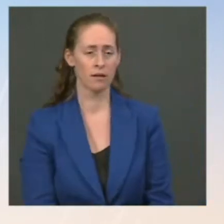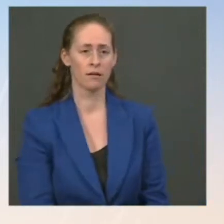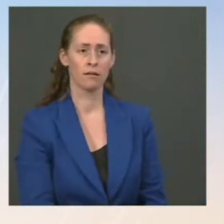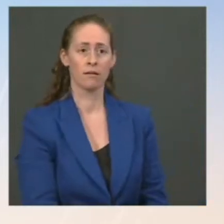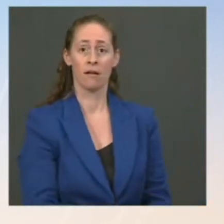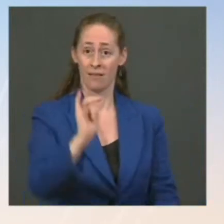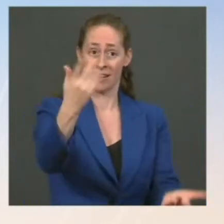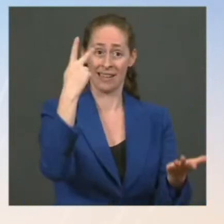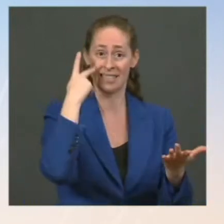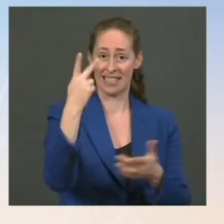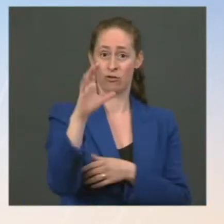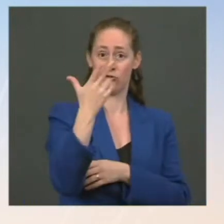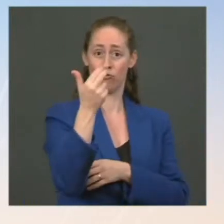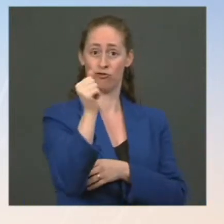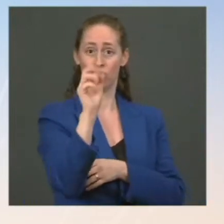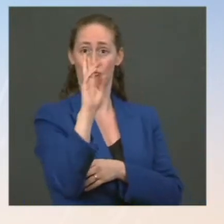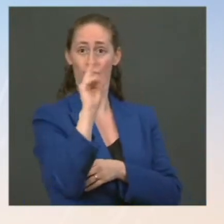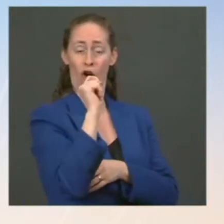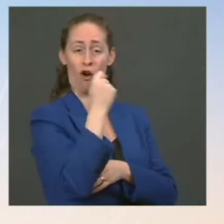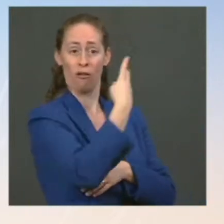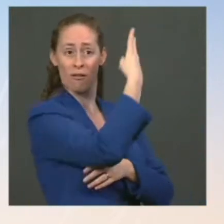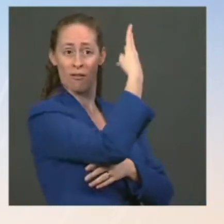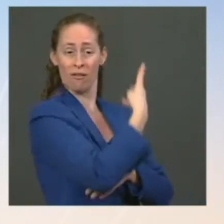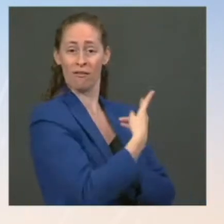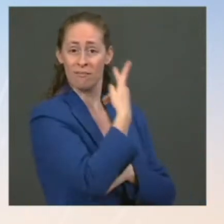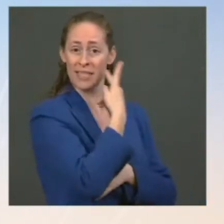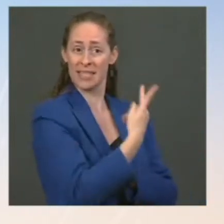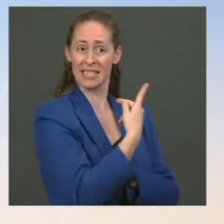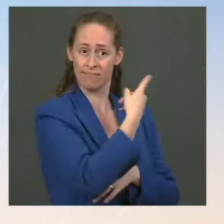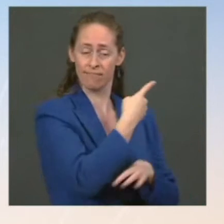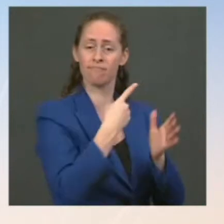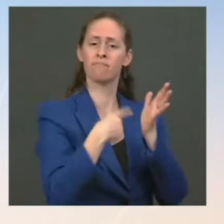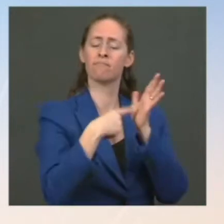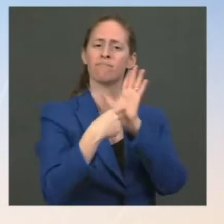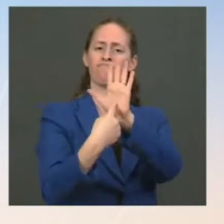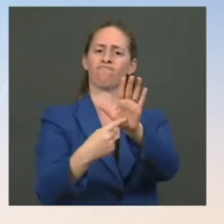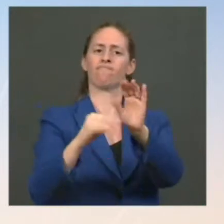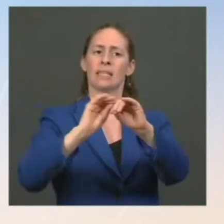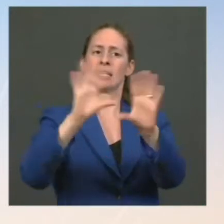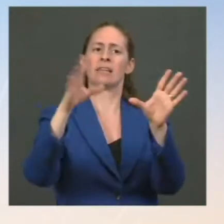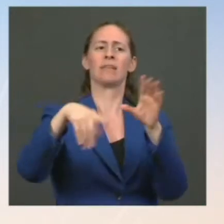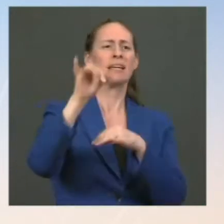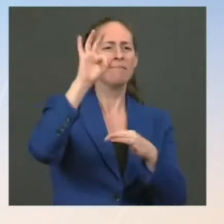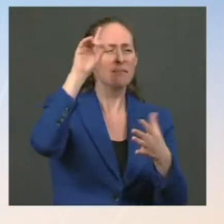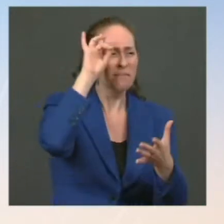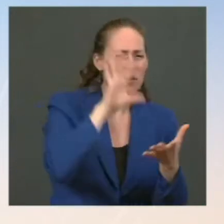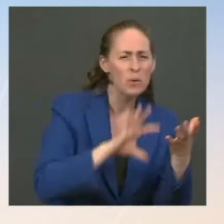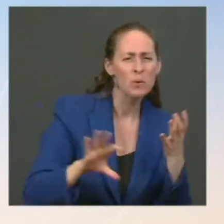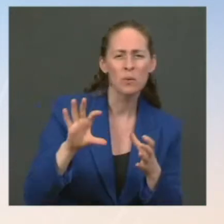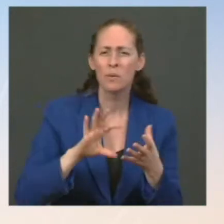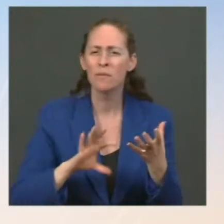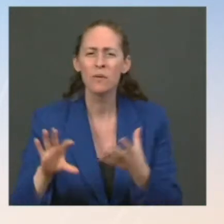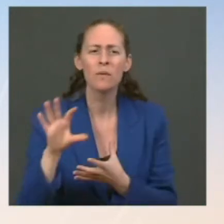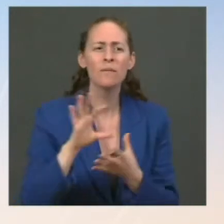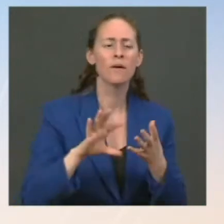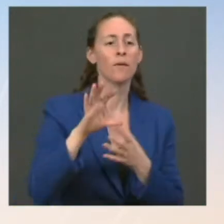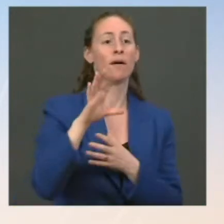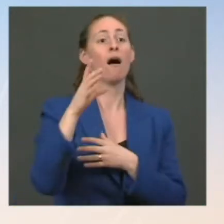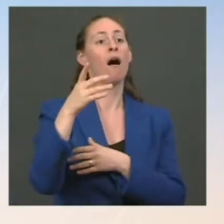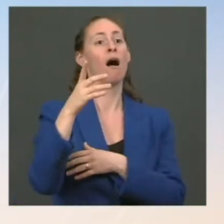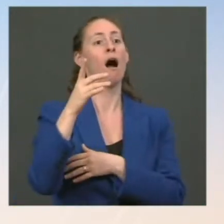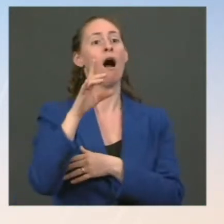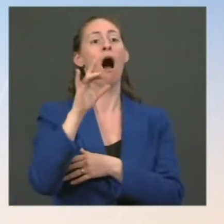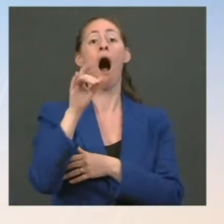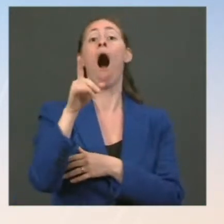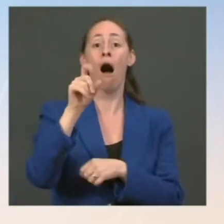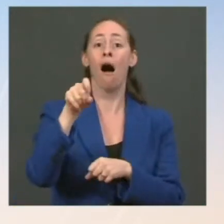is because sometimes it's self-perpetuating. If everybody here is saying it's confusing, then people are going to think it's confusing. And so what